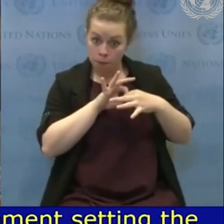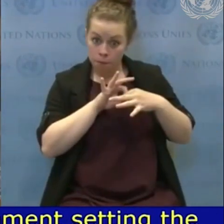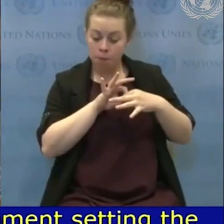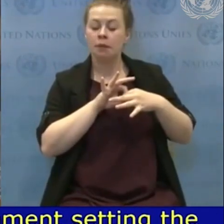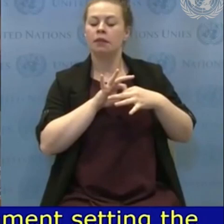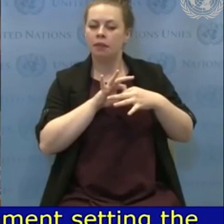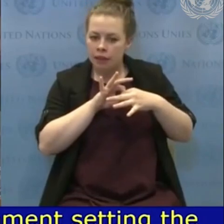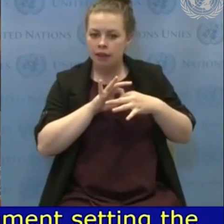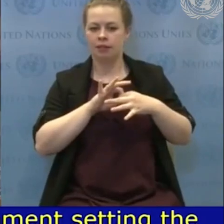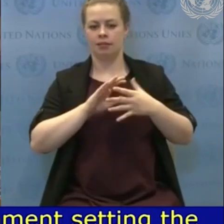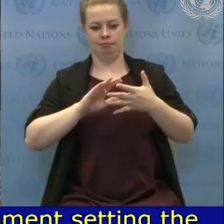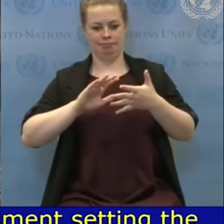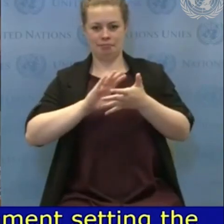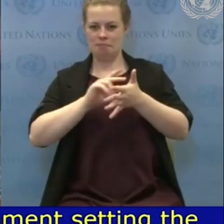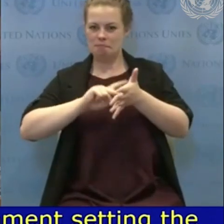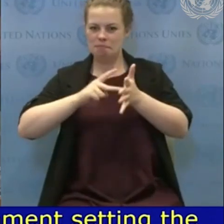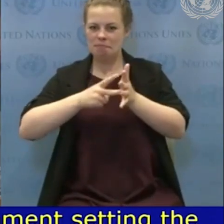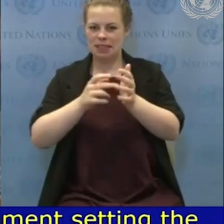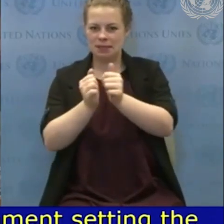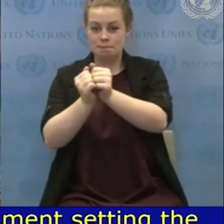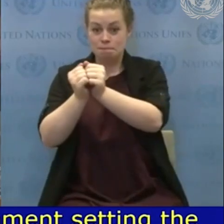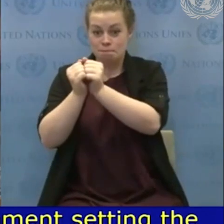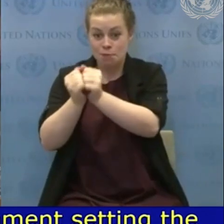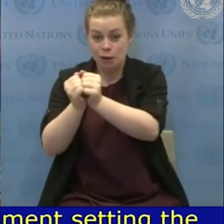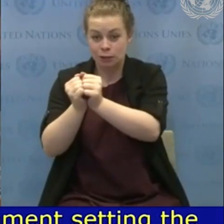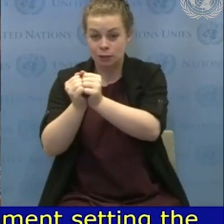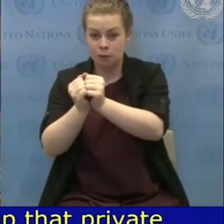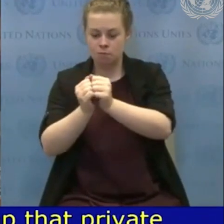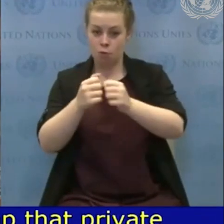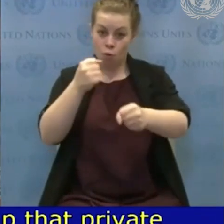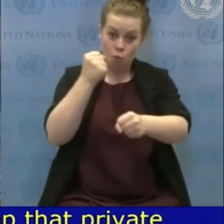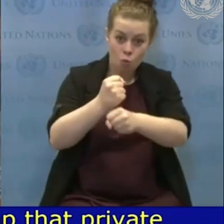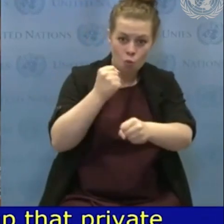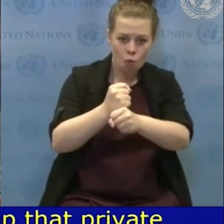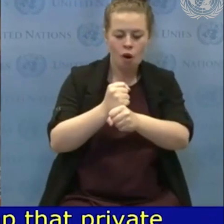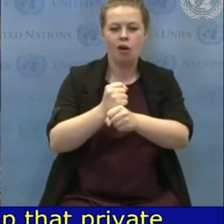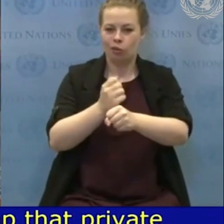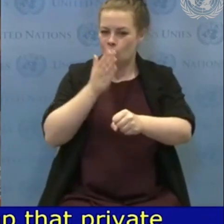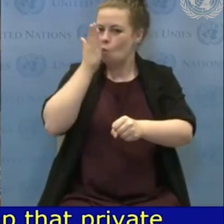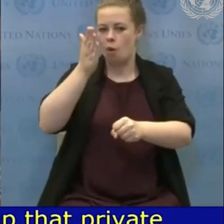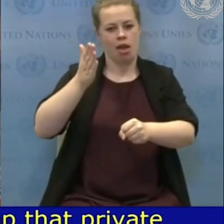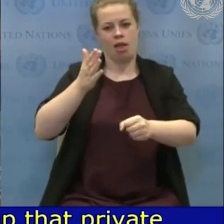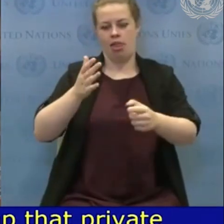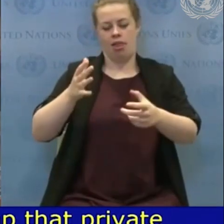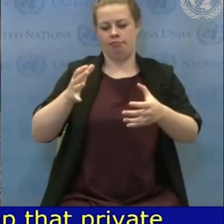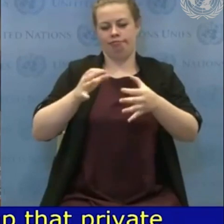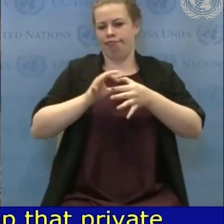partnership can be not just platitudes, but real drivers for positive change.